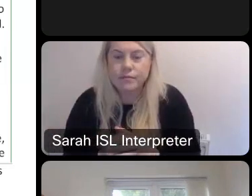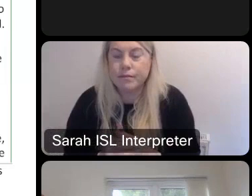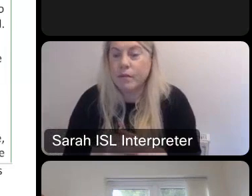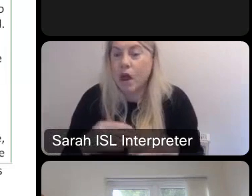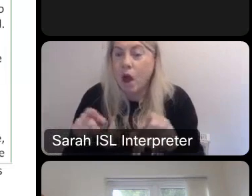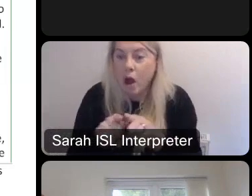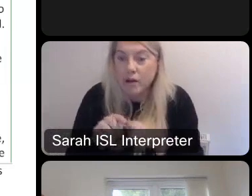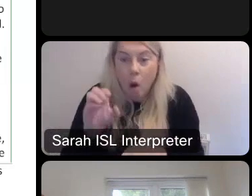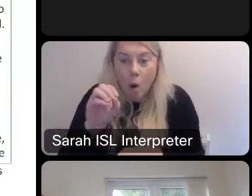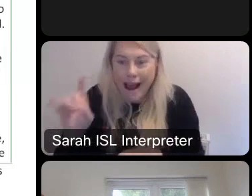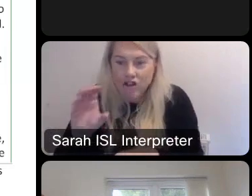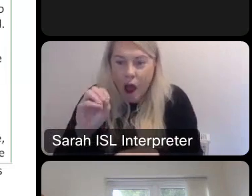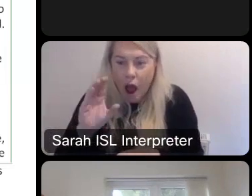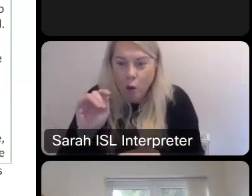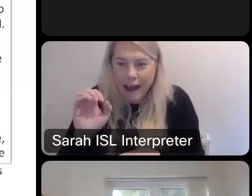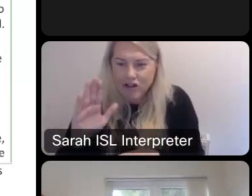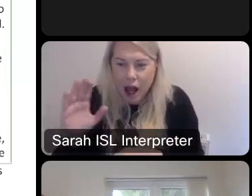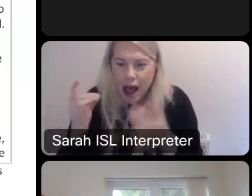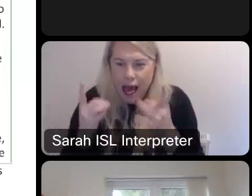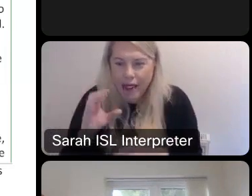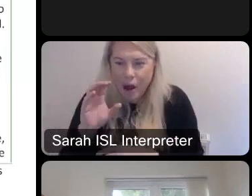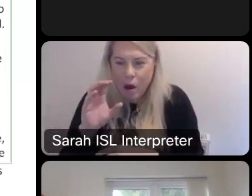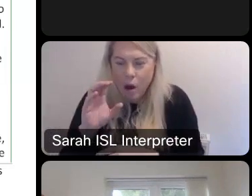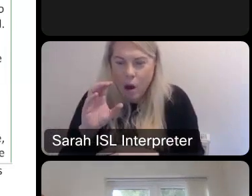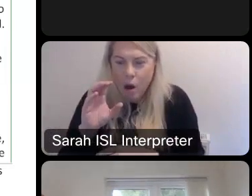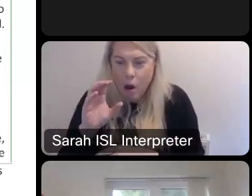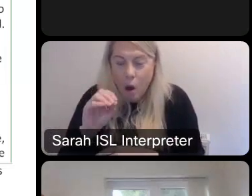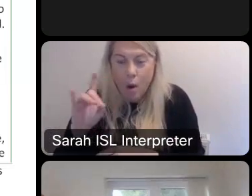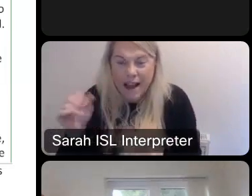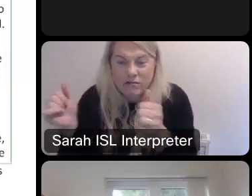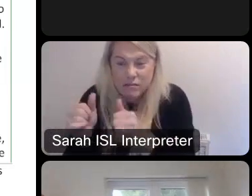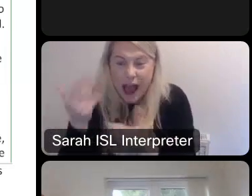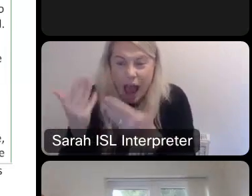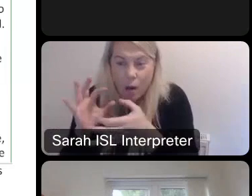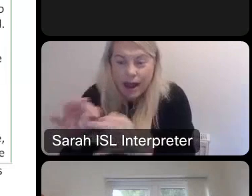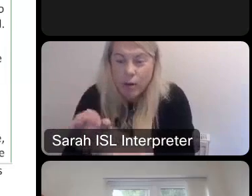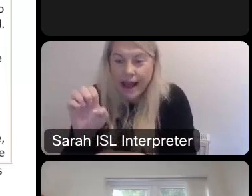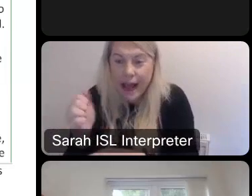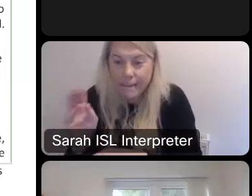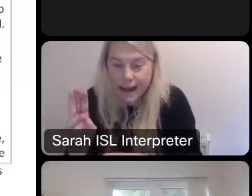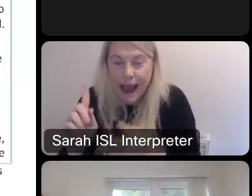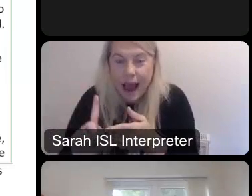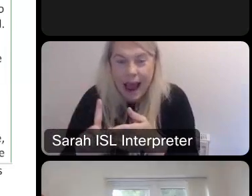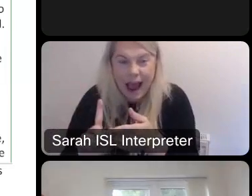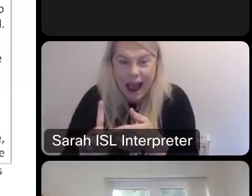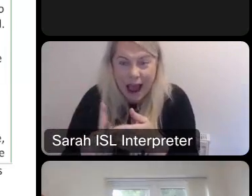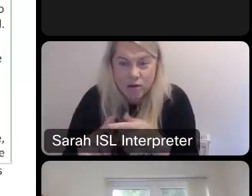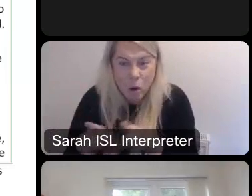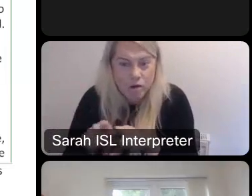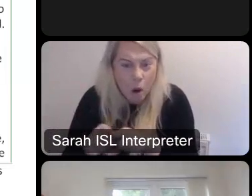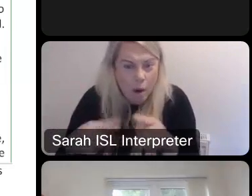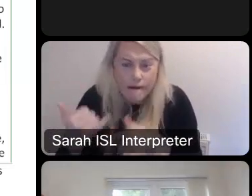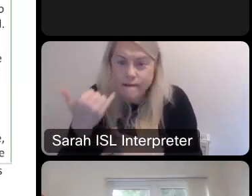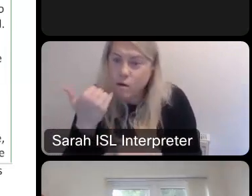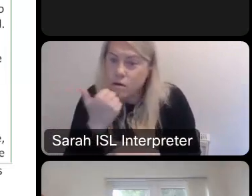health, and I suppose Morgan has talked about how that links in with AAP and where that sits. And the phone number, I suppose,